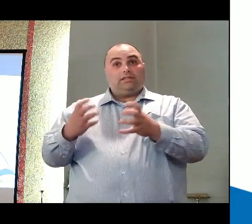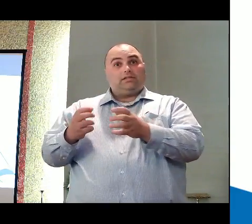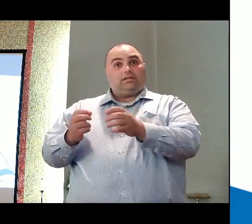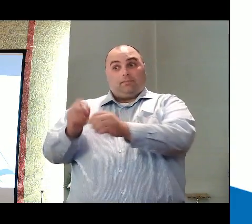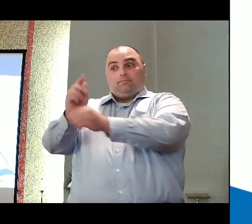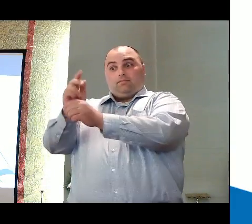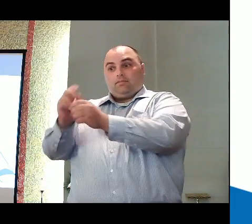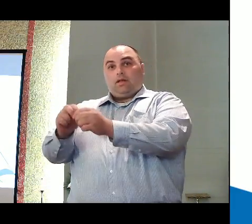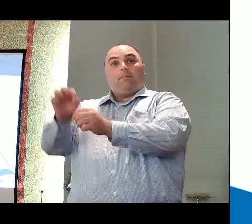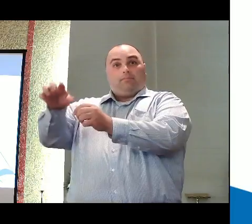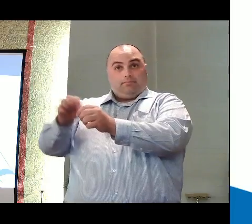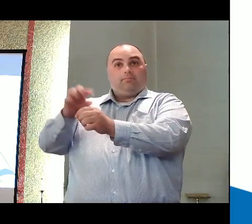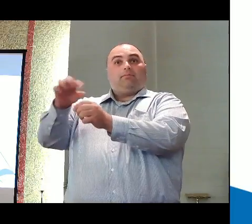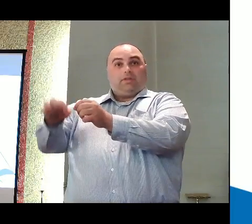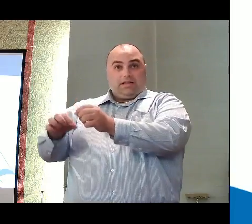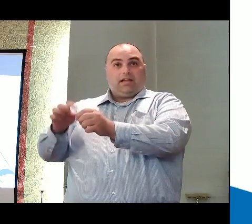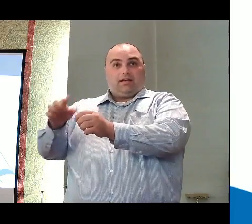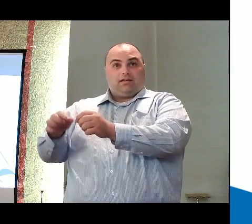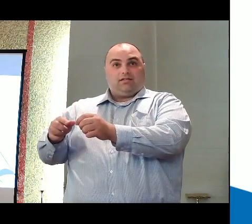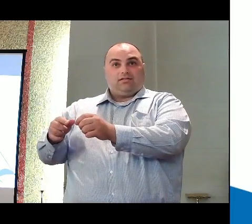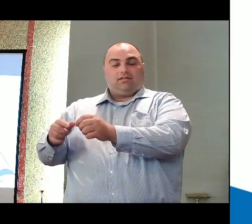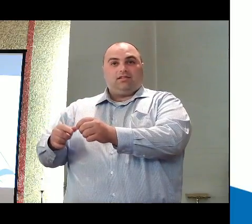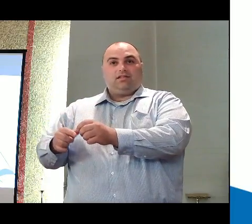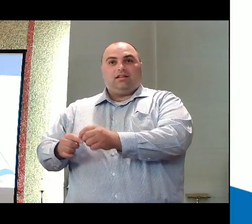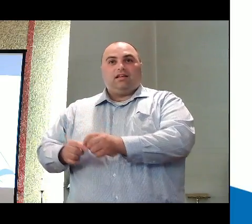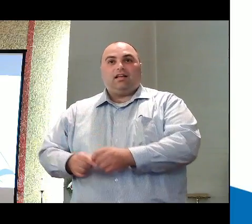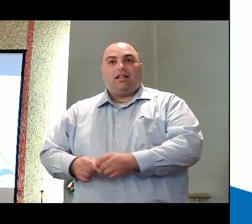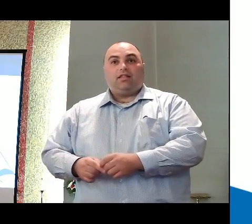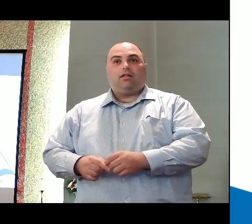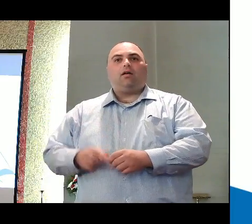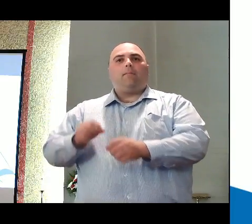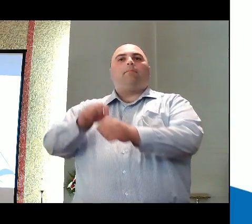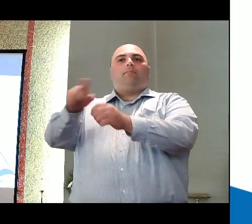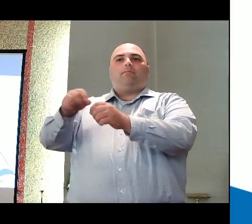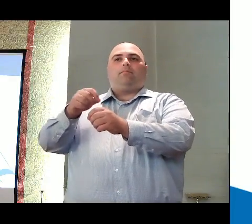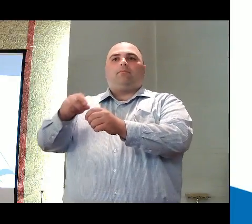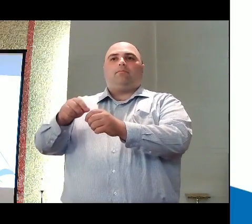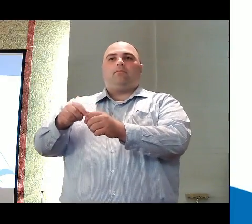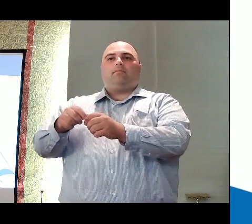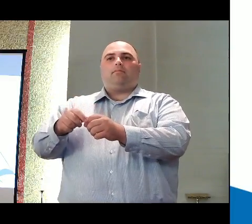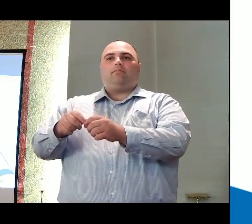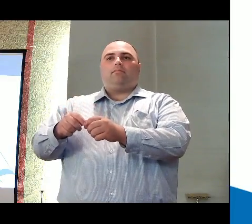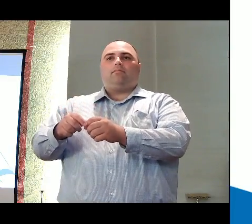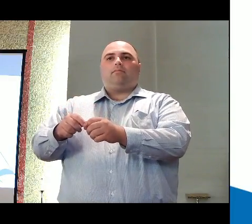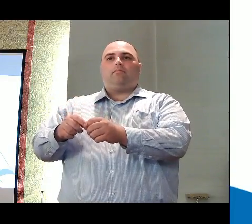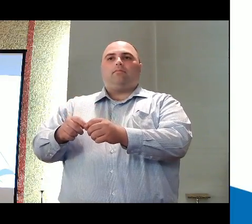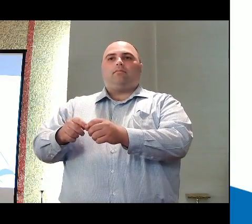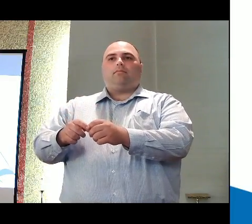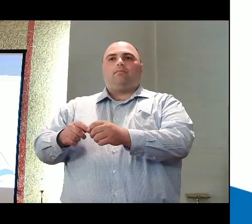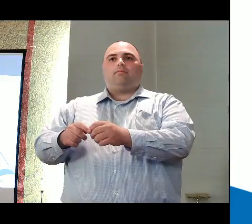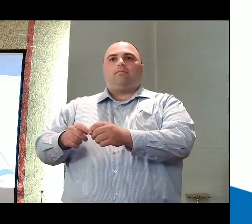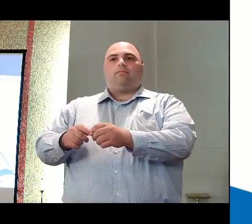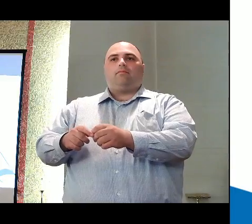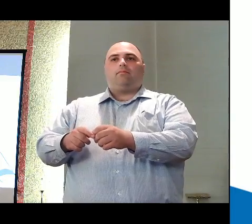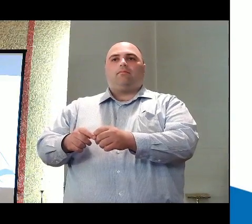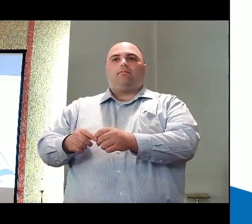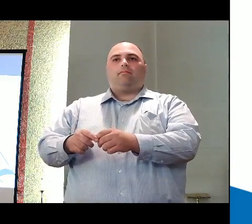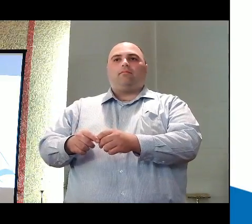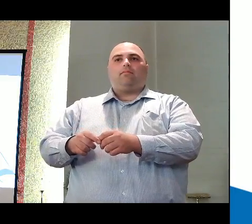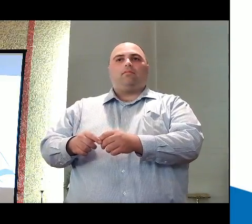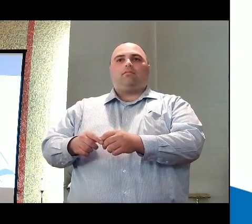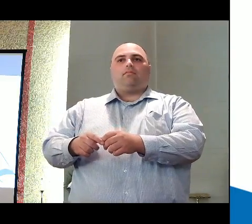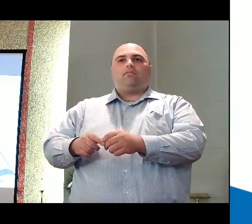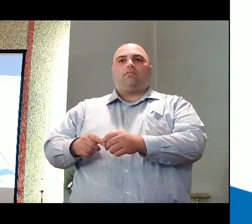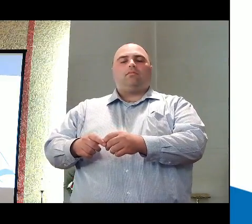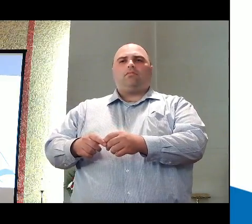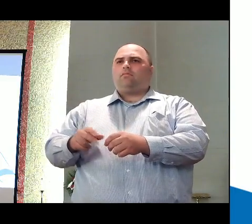nothing better. There's no better feeling than seeing your plan come to fruition. So, like last week, we had a big